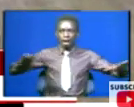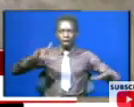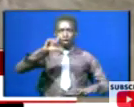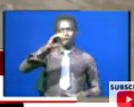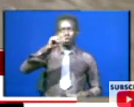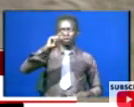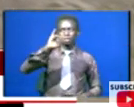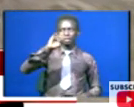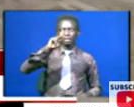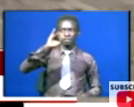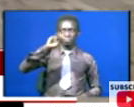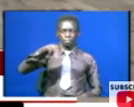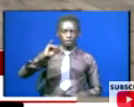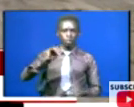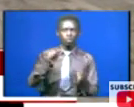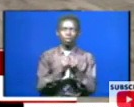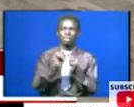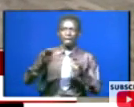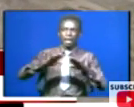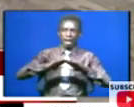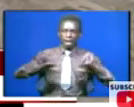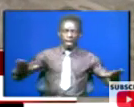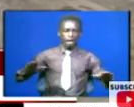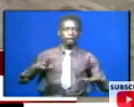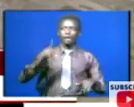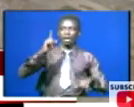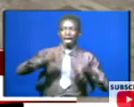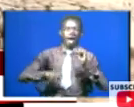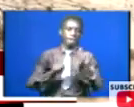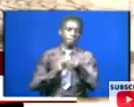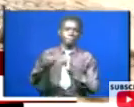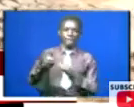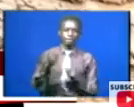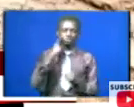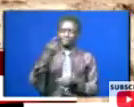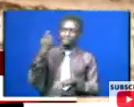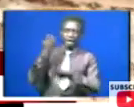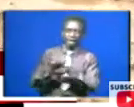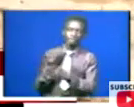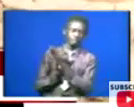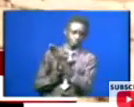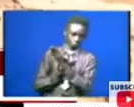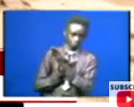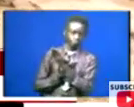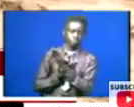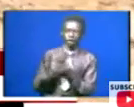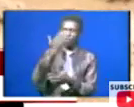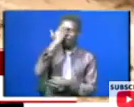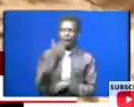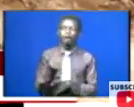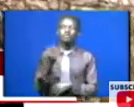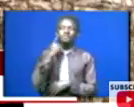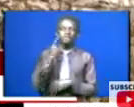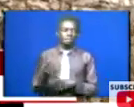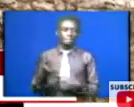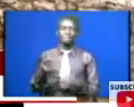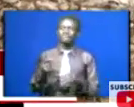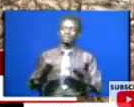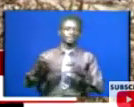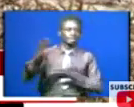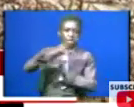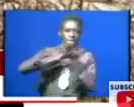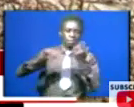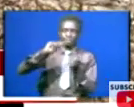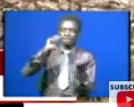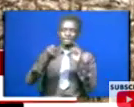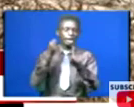loam soils become impassable. It is tough here, as the impacts of climate change are evident, as